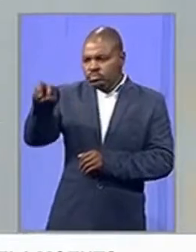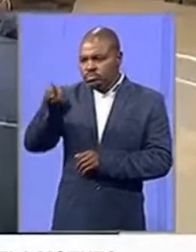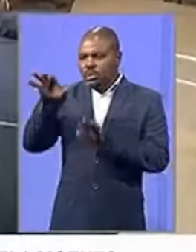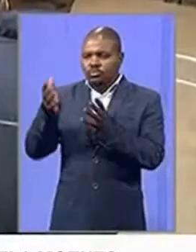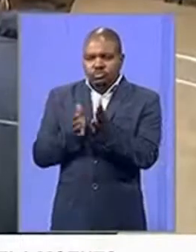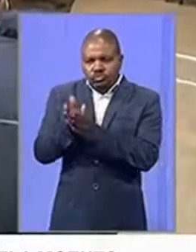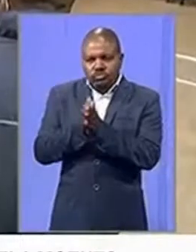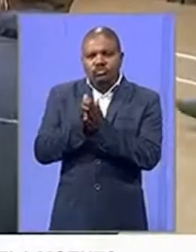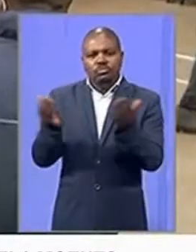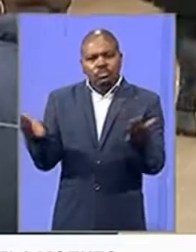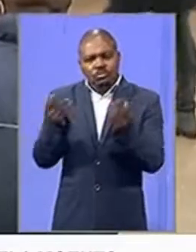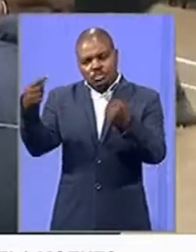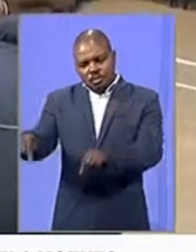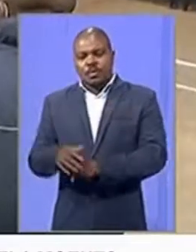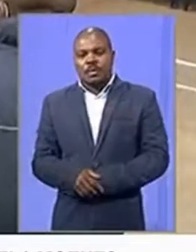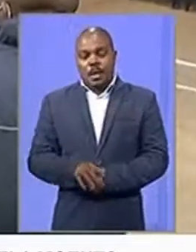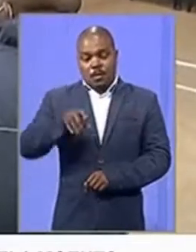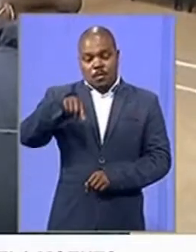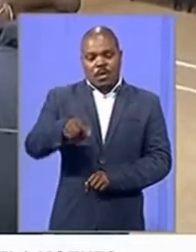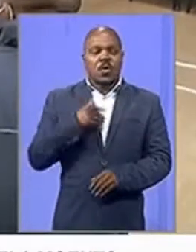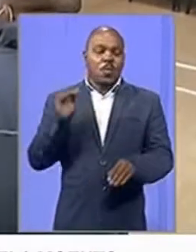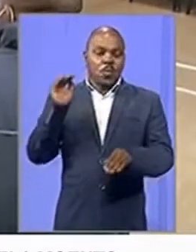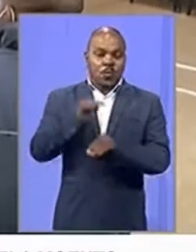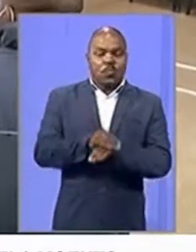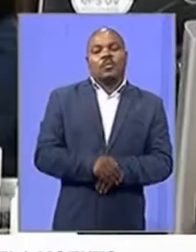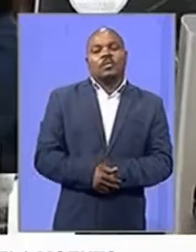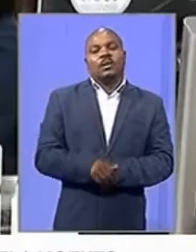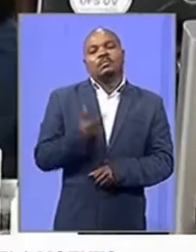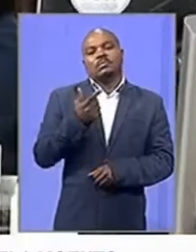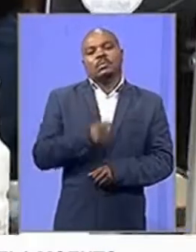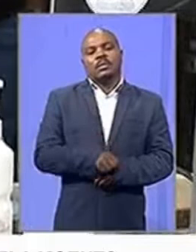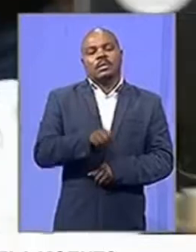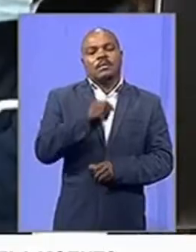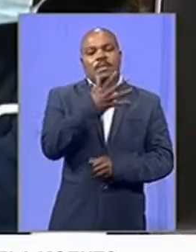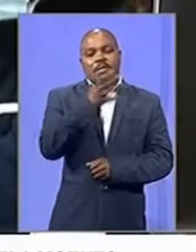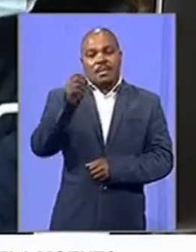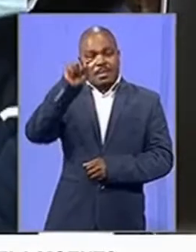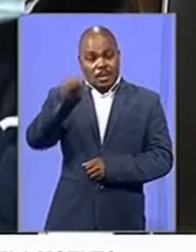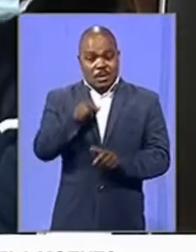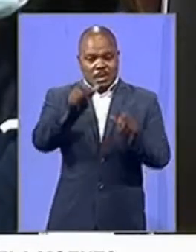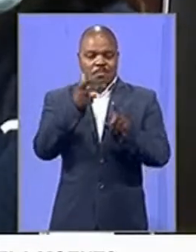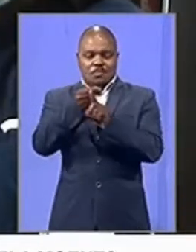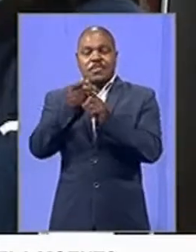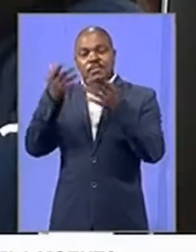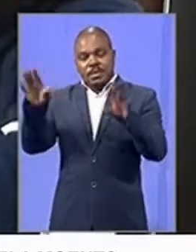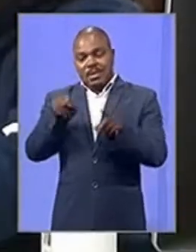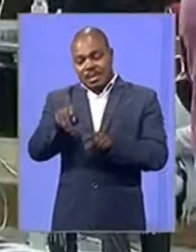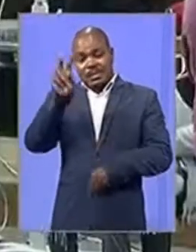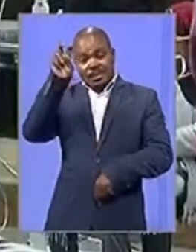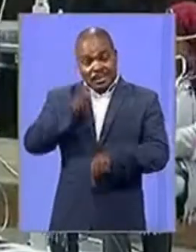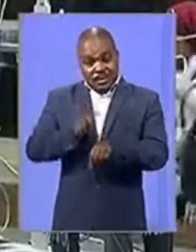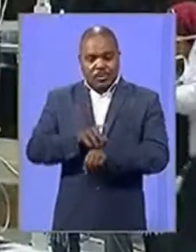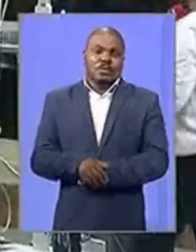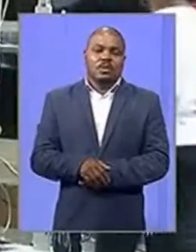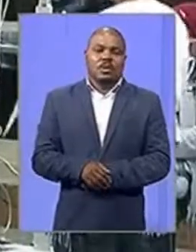people. Province e se entile batho ba fetang dikete tse 500 mme e hloka ho enta dimilione